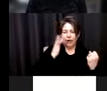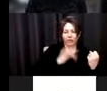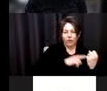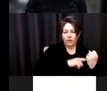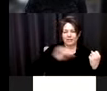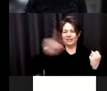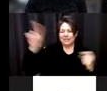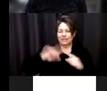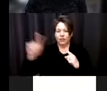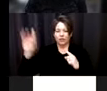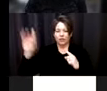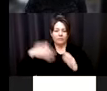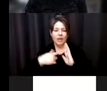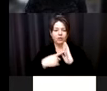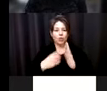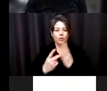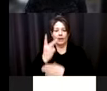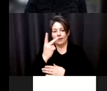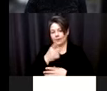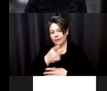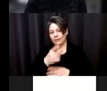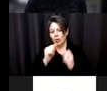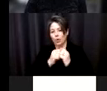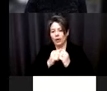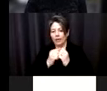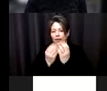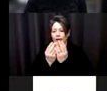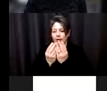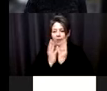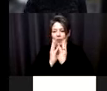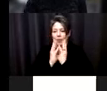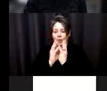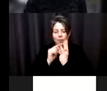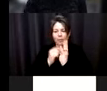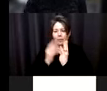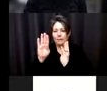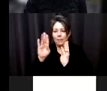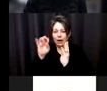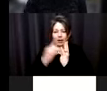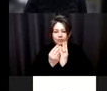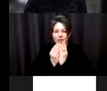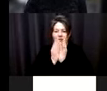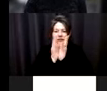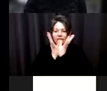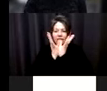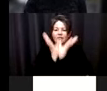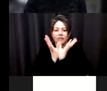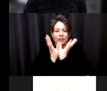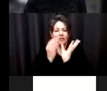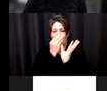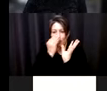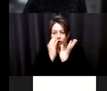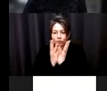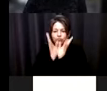showing you the plant with the bud. Here it's flowering. This one's really attracted many,